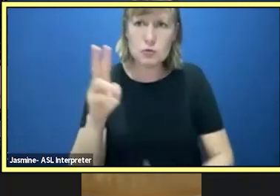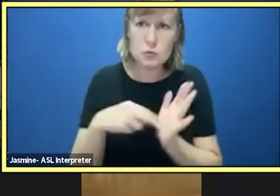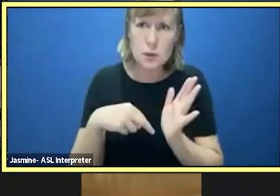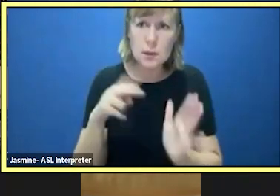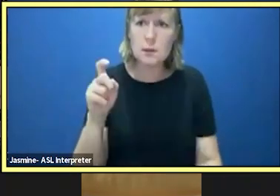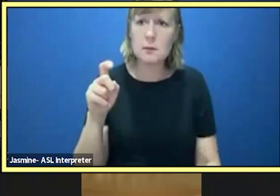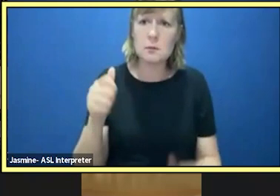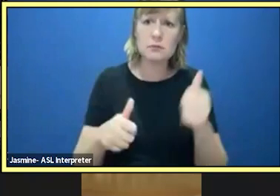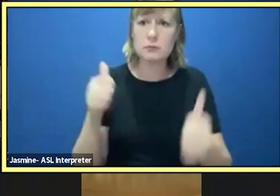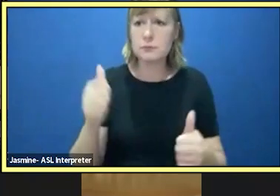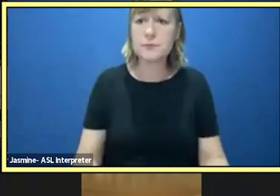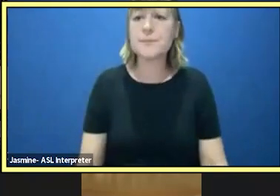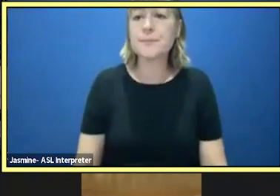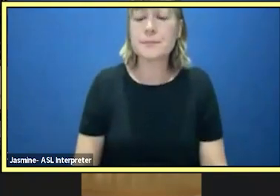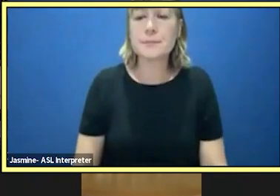changes?